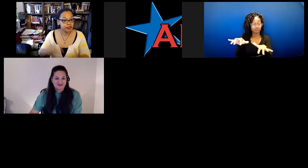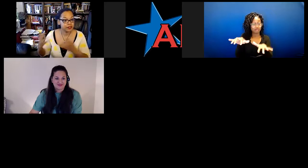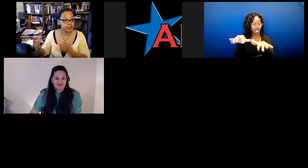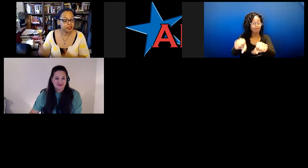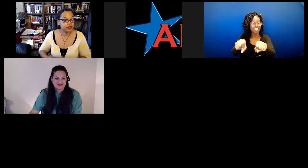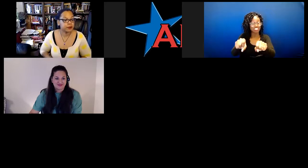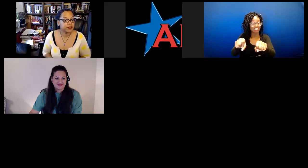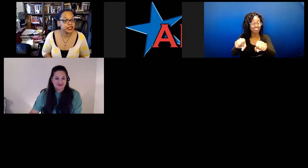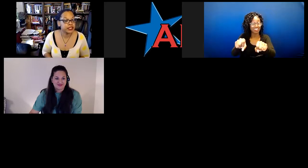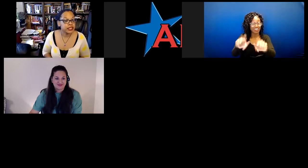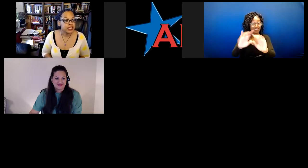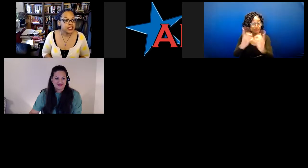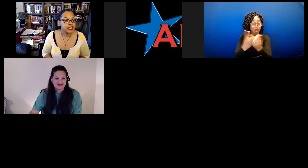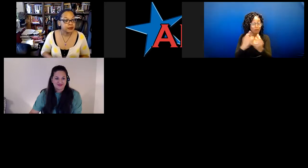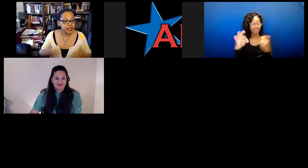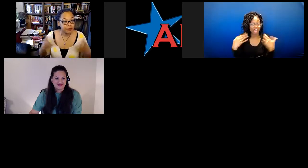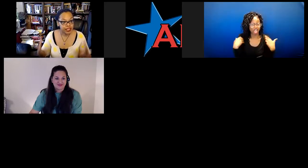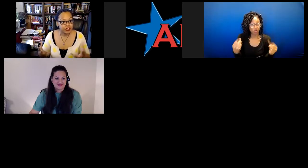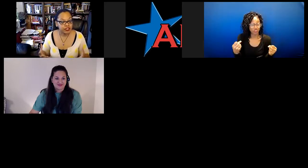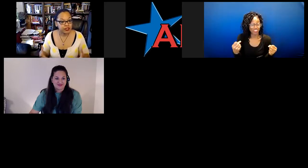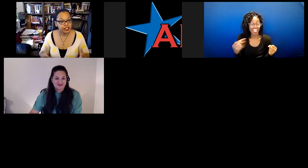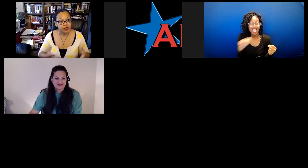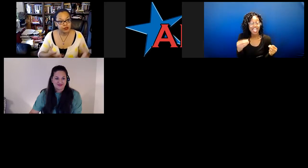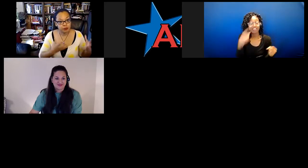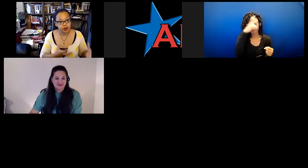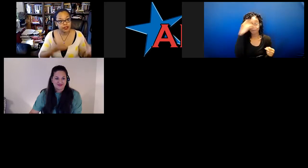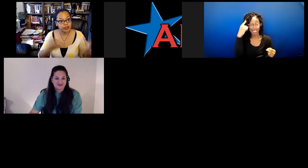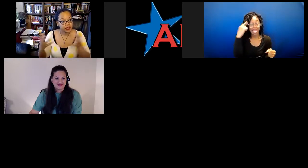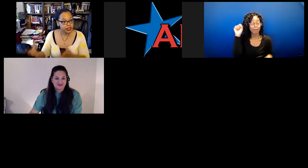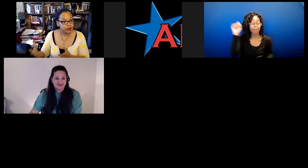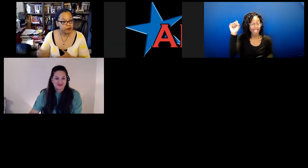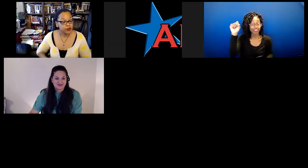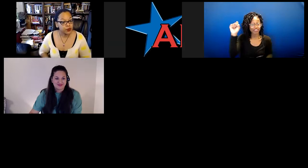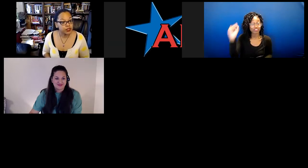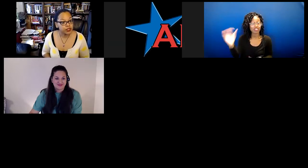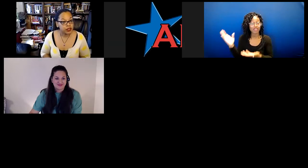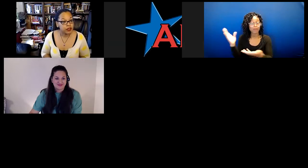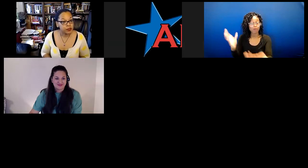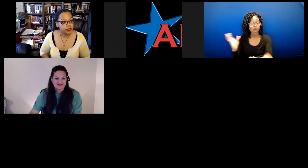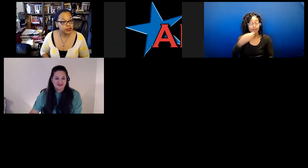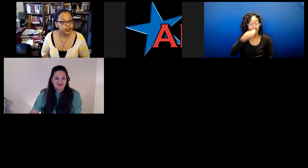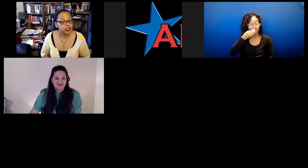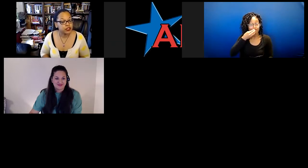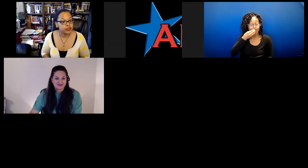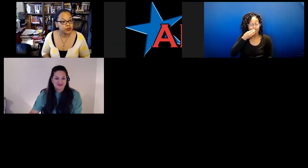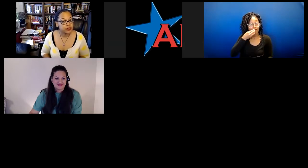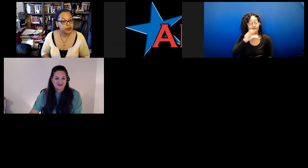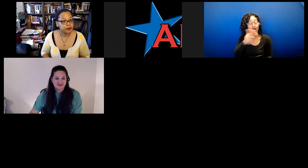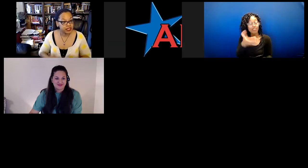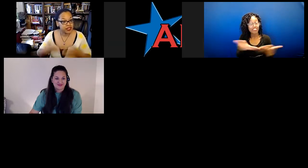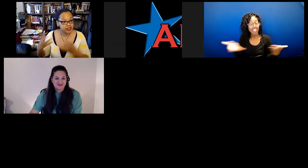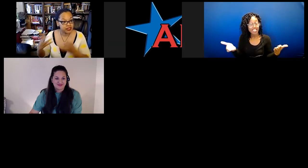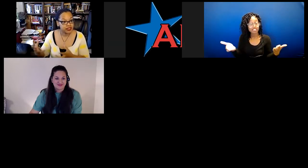of the building, and the Black Panthers themselves brought food, meals, and other sort